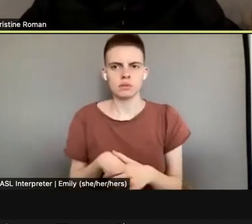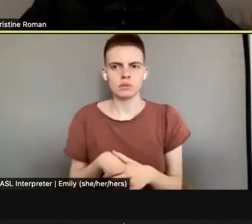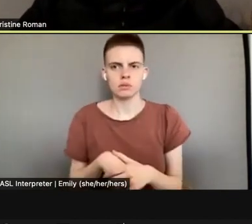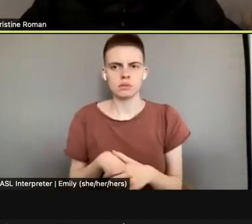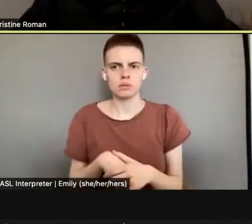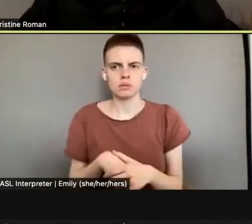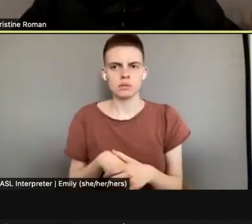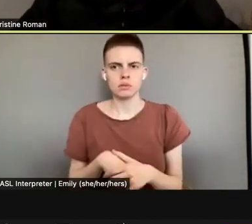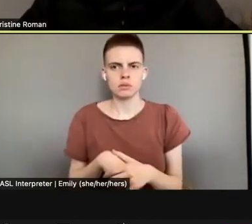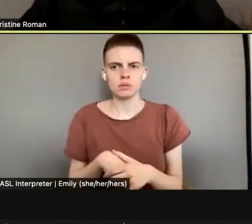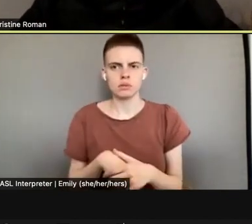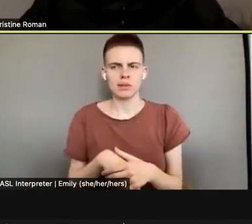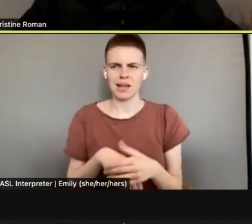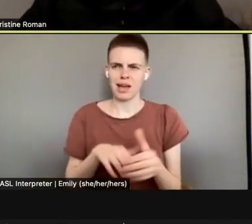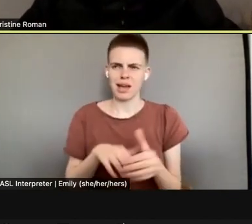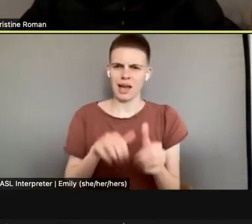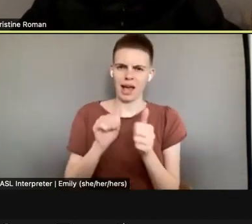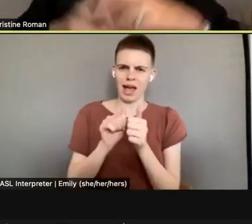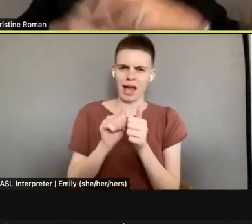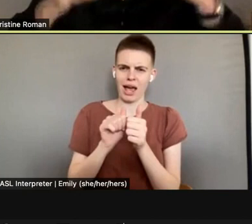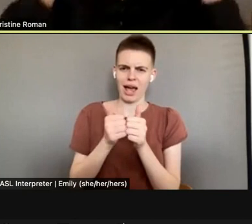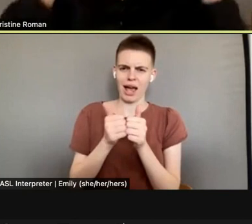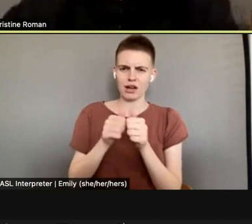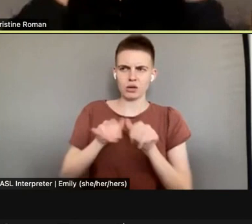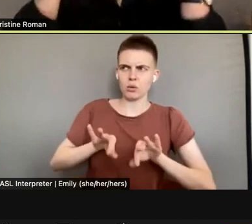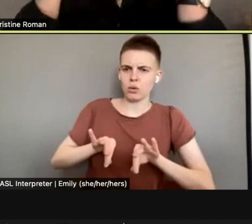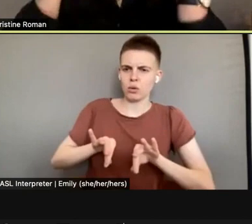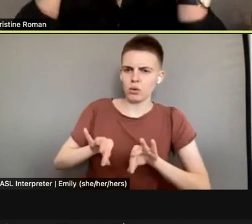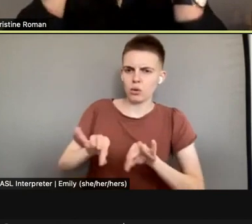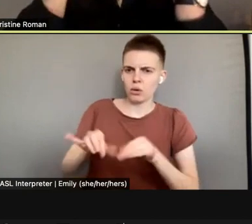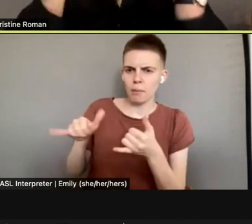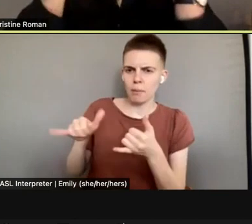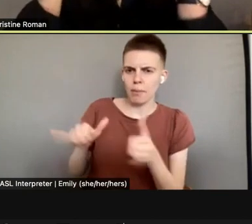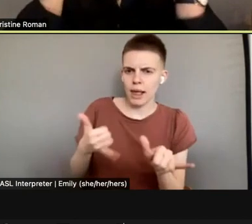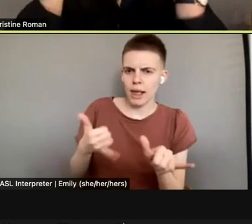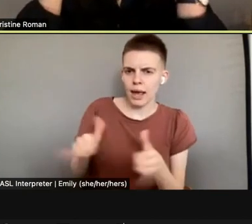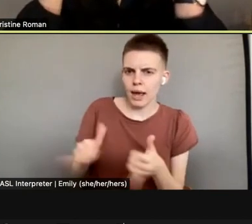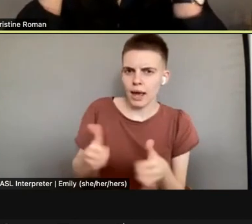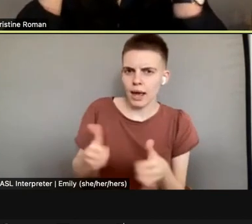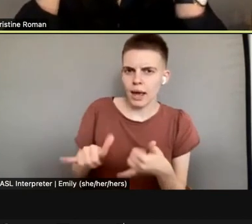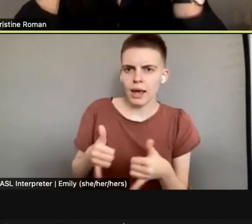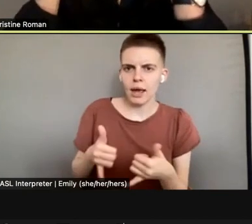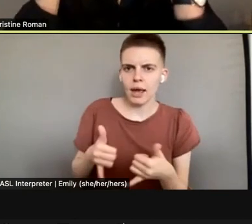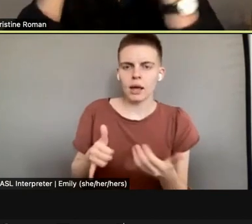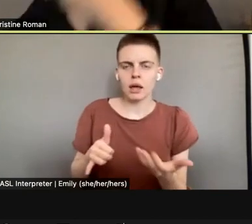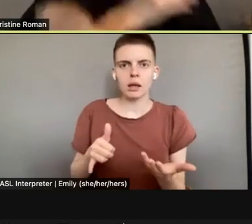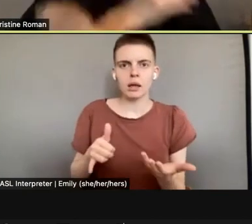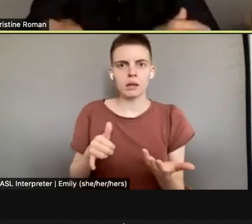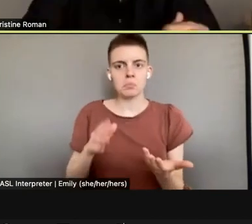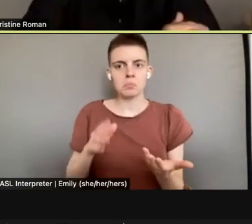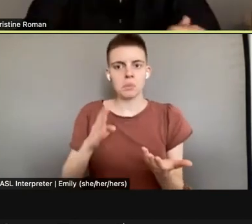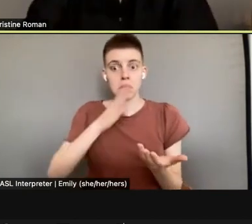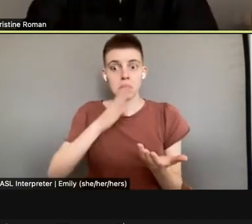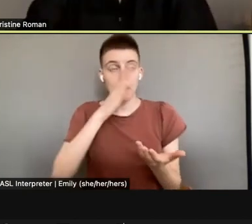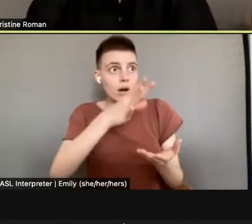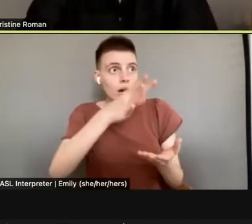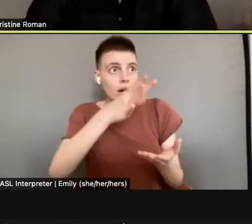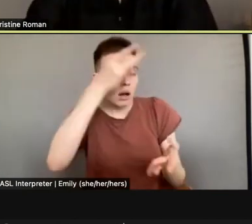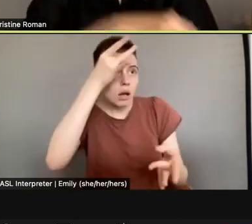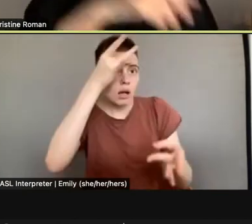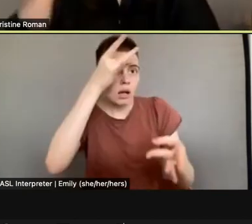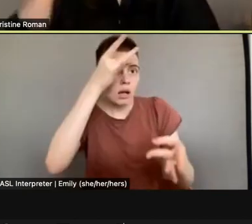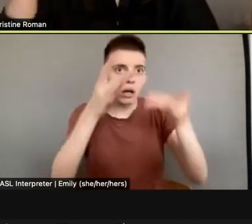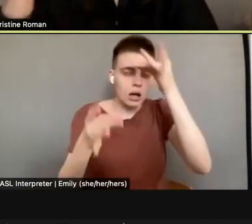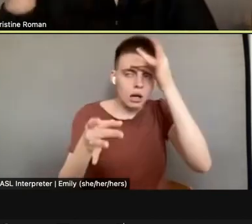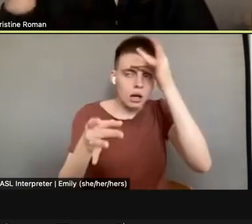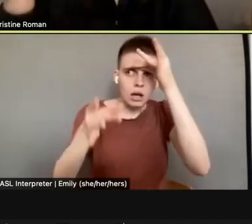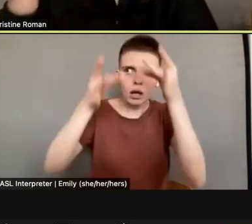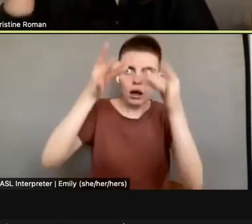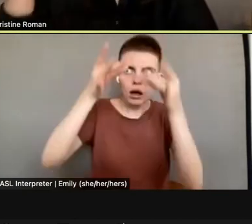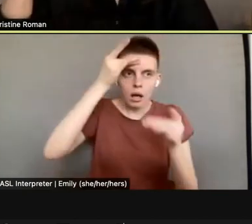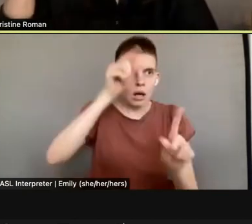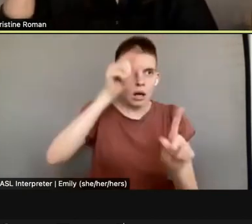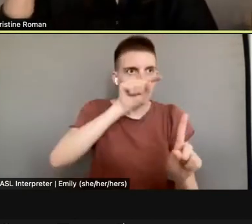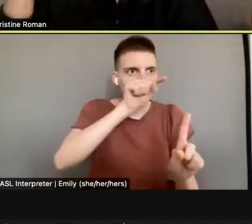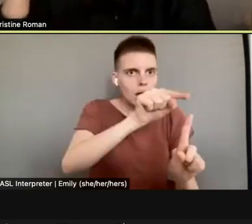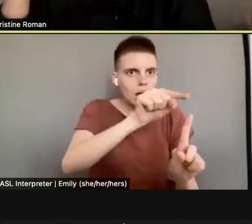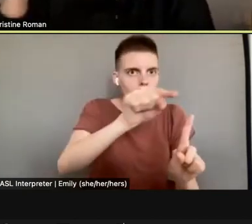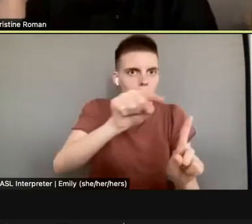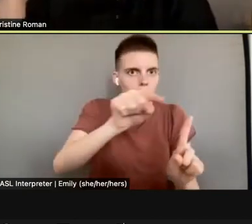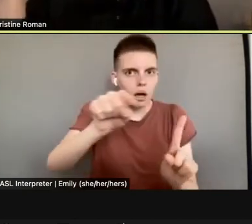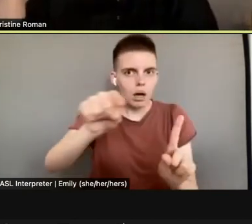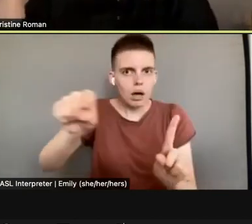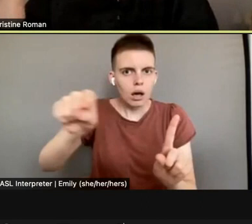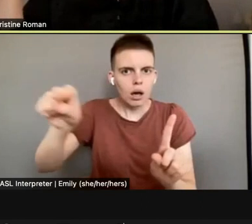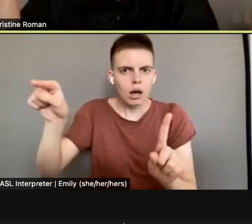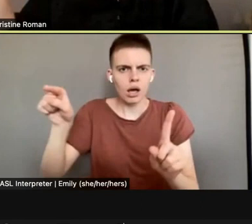don't watch these routines and store these movies in your brain? If you don't have the movies